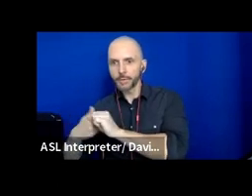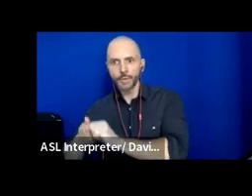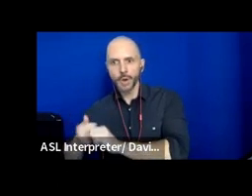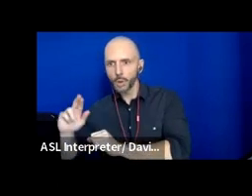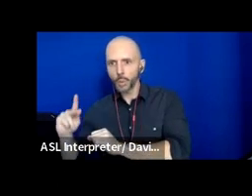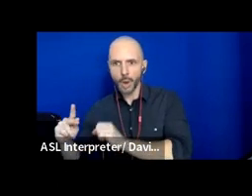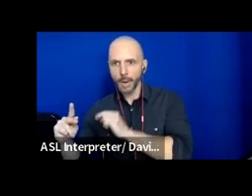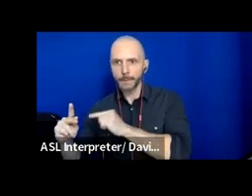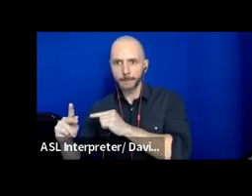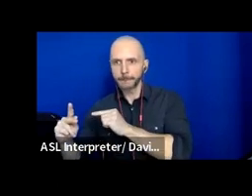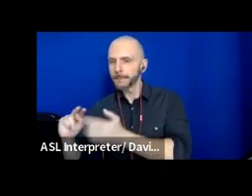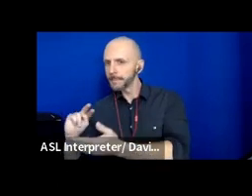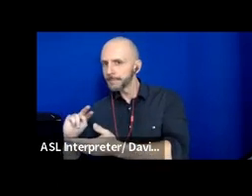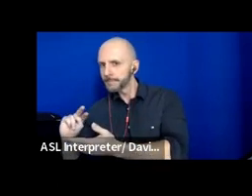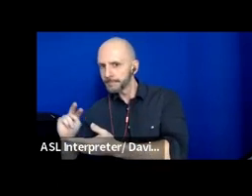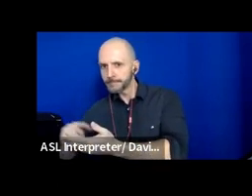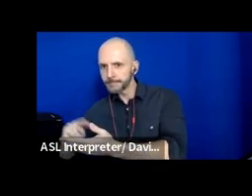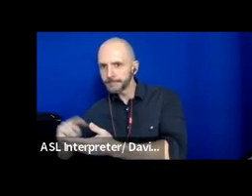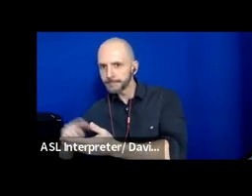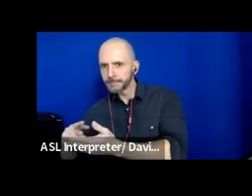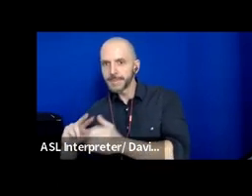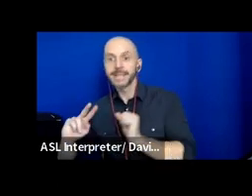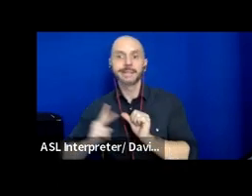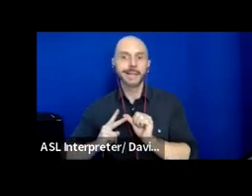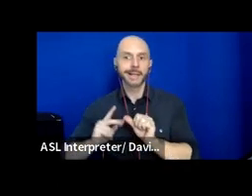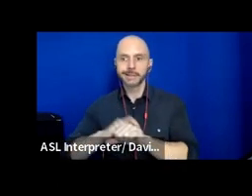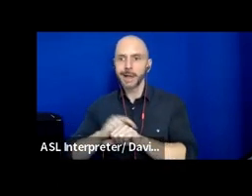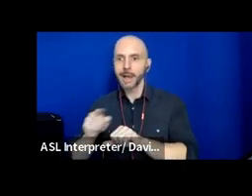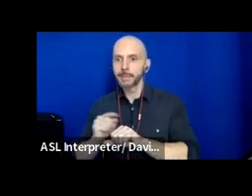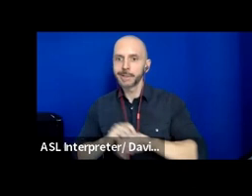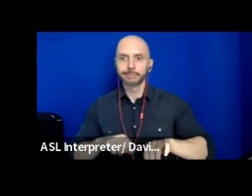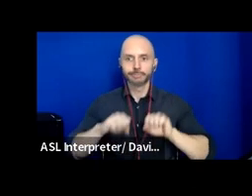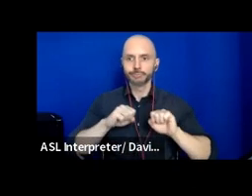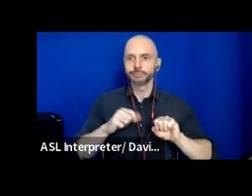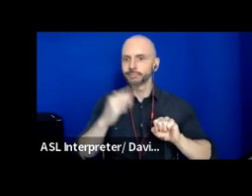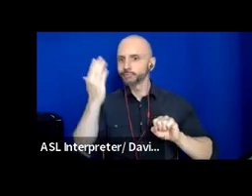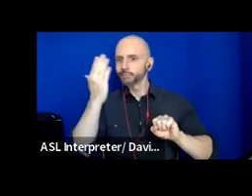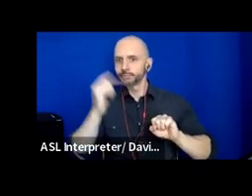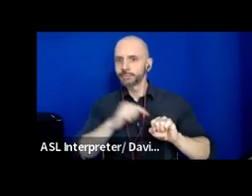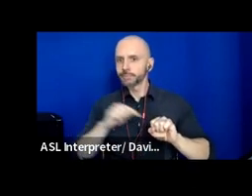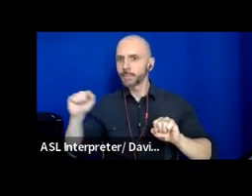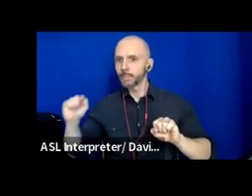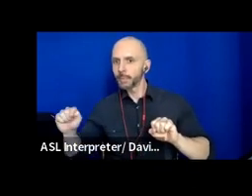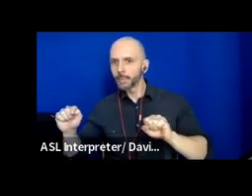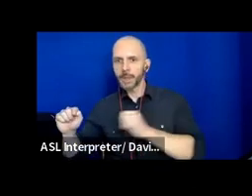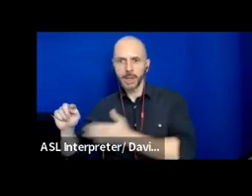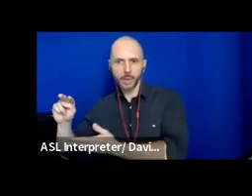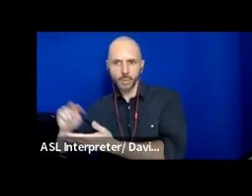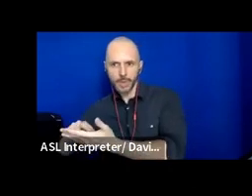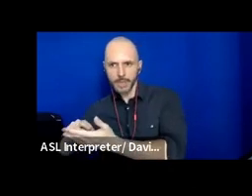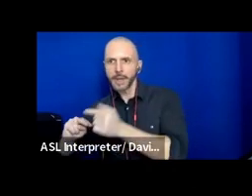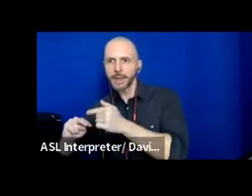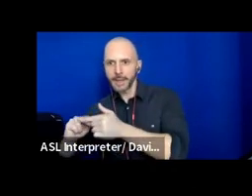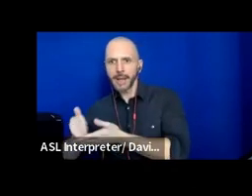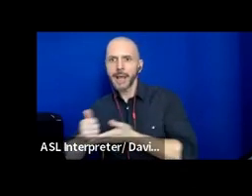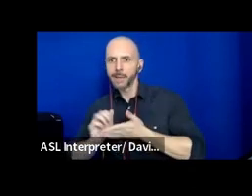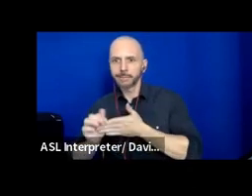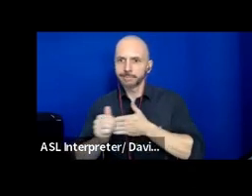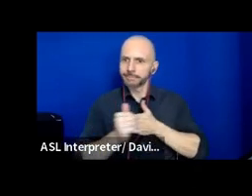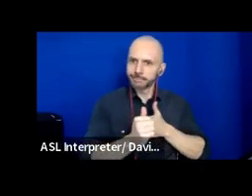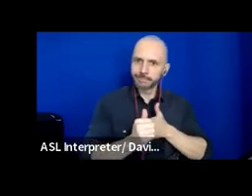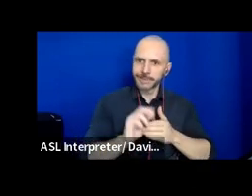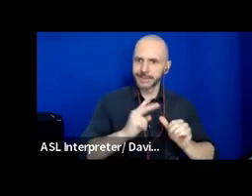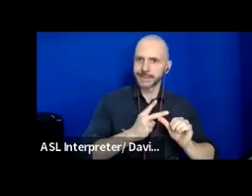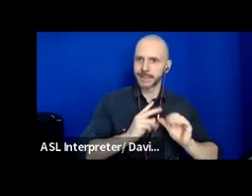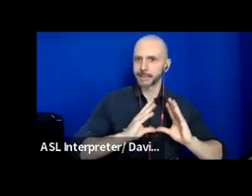certainly for me, as well as doing a second session, I'd be able to look at anything that we missed or that we could pick up on to keep having the conversation moving